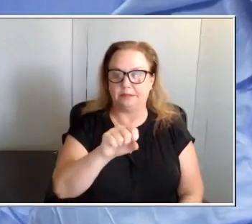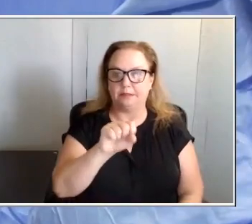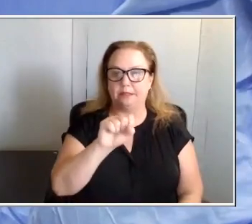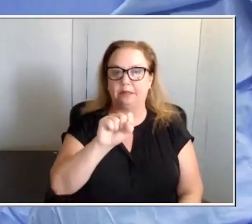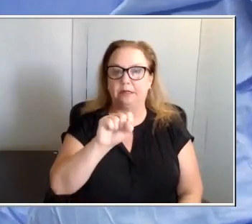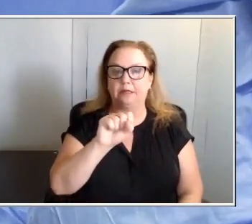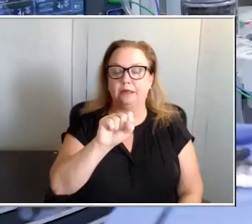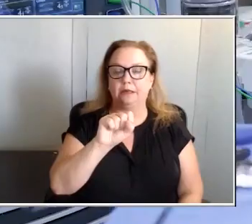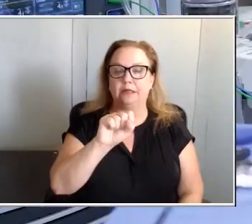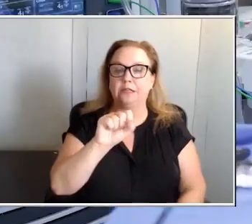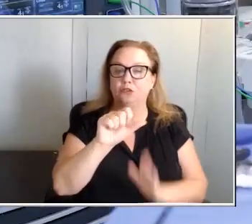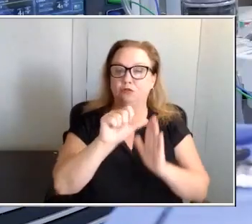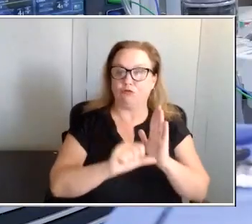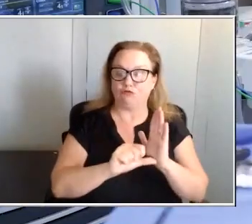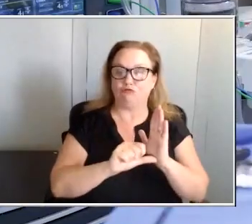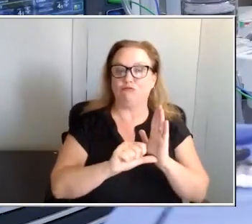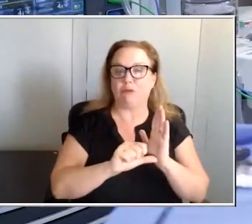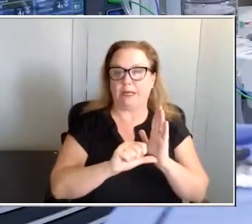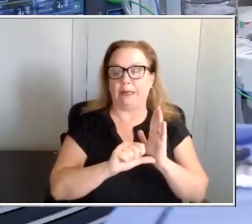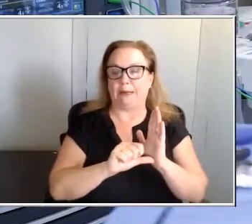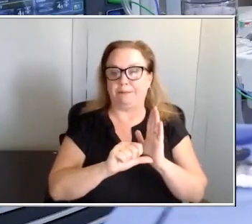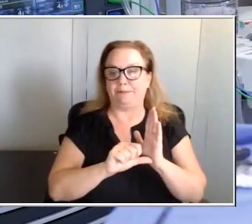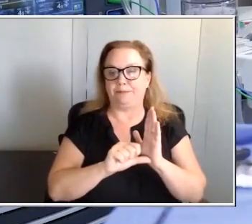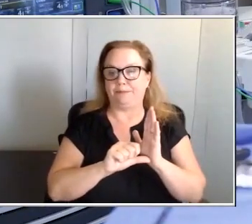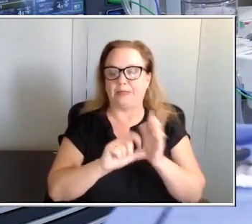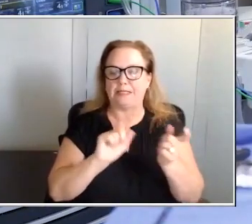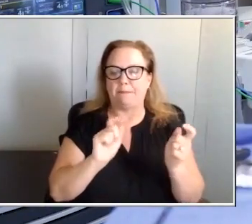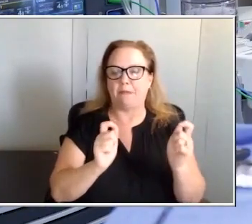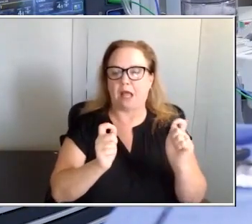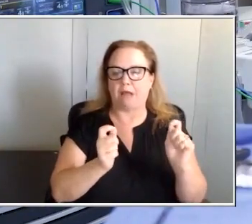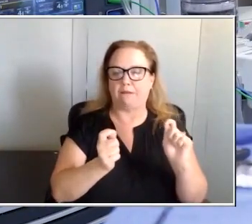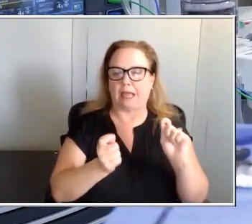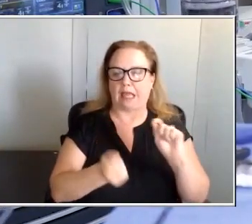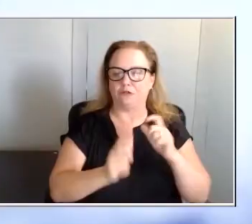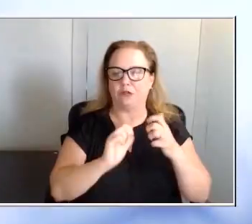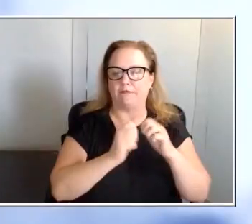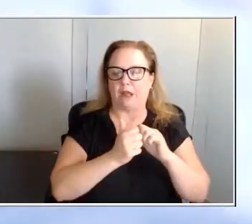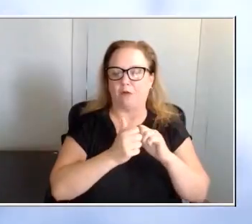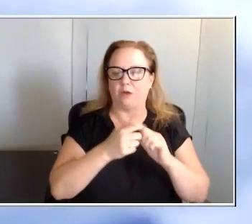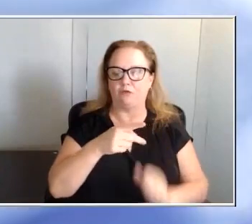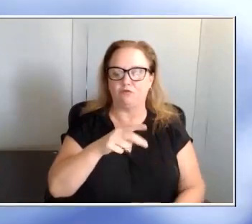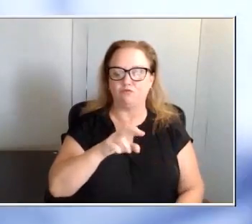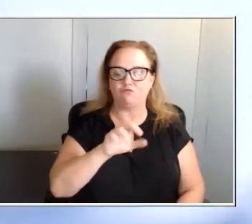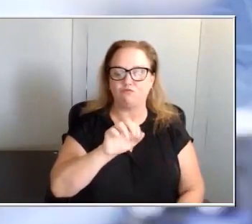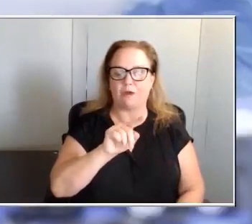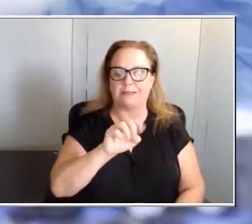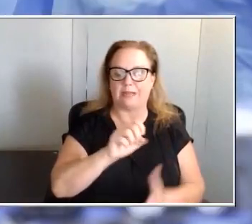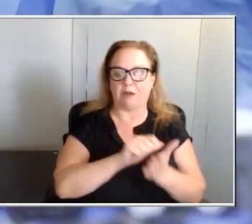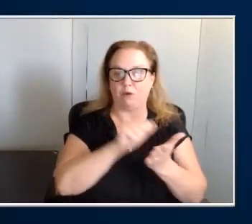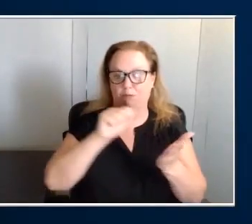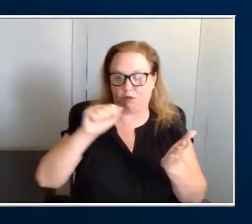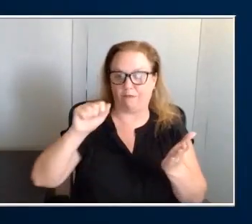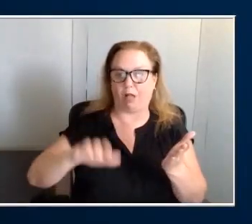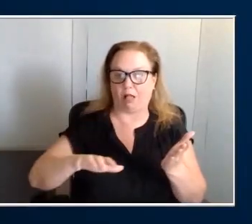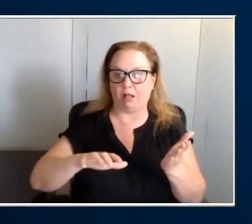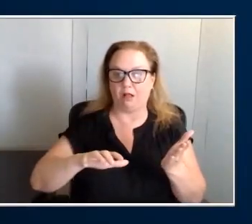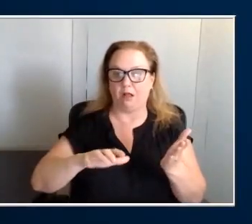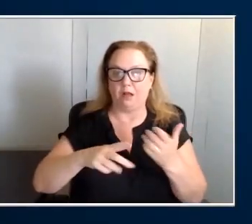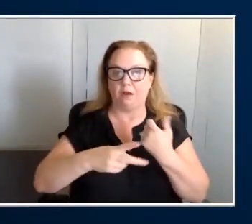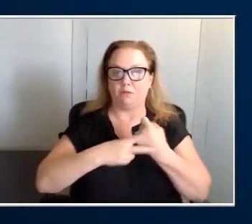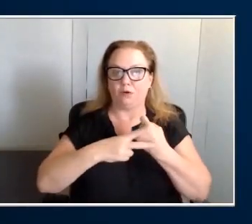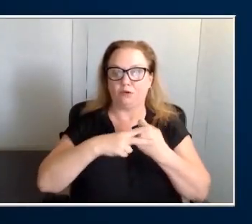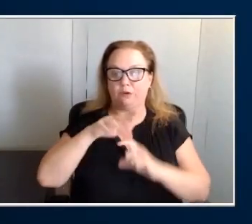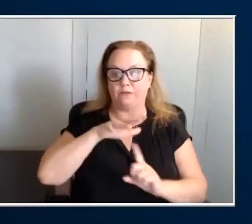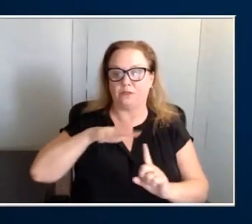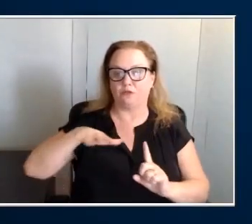Retzius-sparing surgery, which is a modification of how we do prostatectomy, or removal of the prostate, that preserves a lot of the surrounding